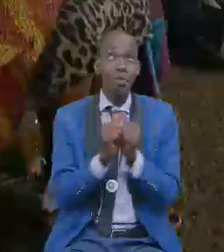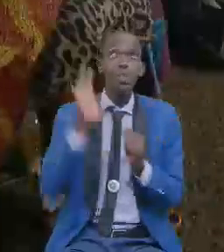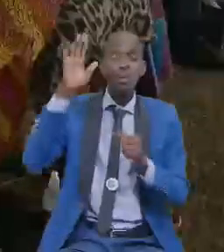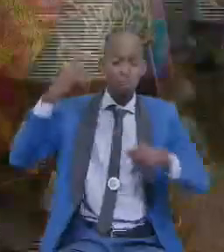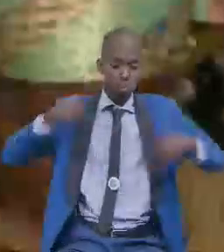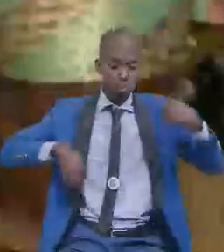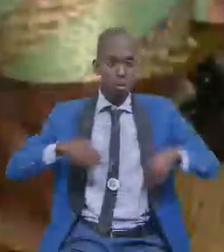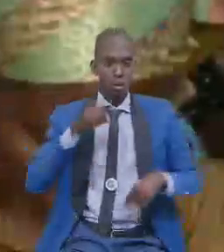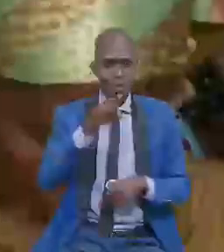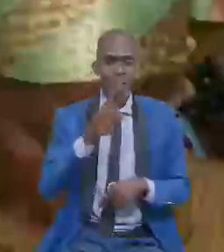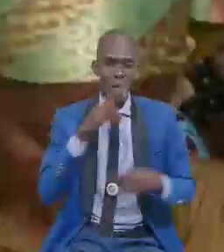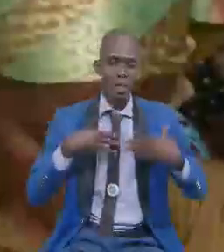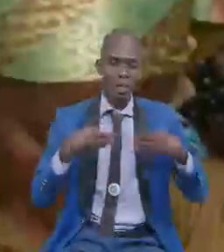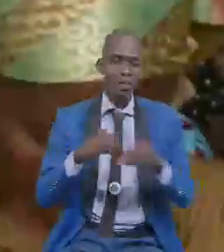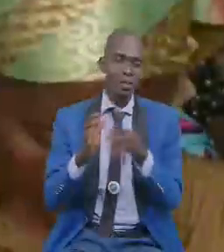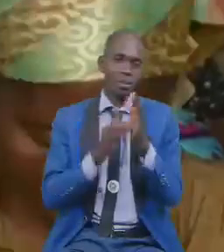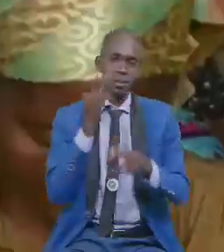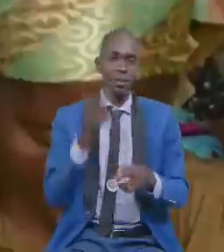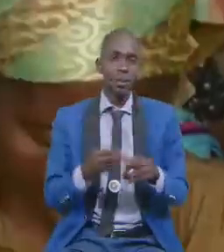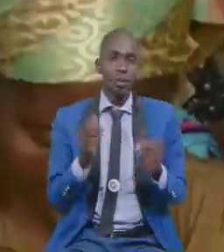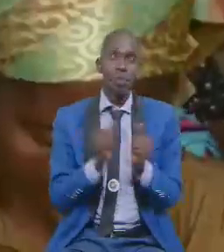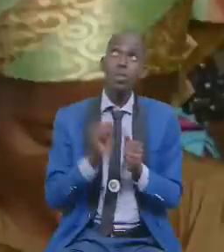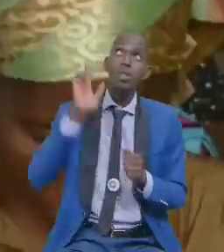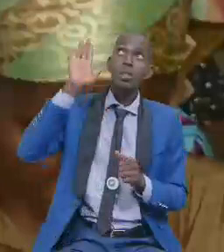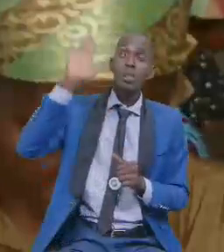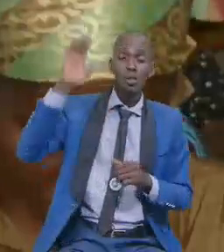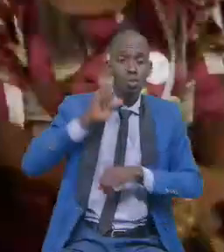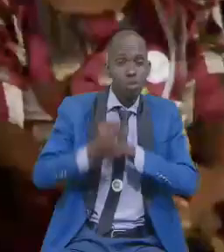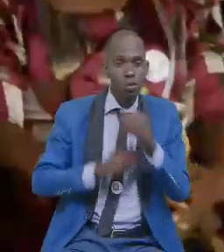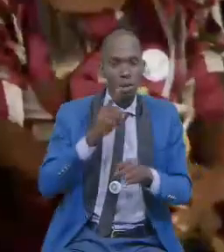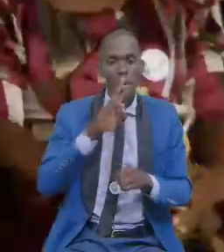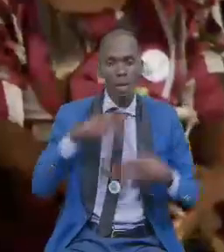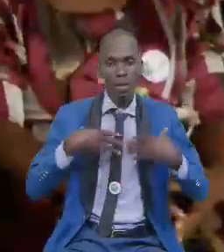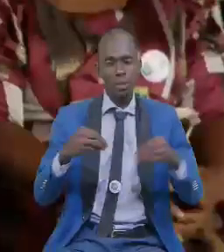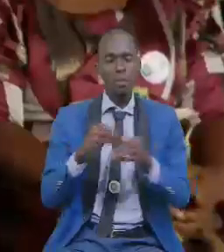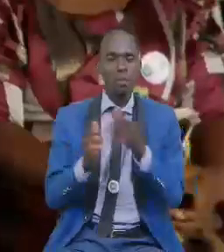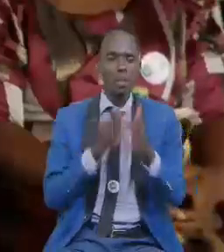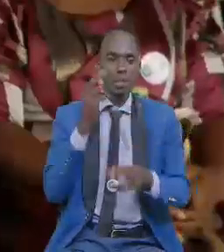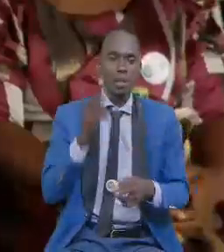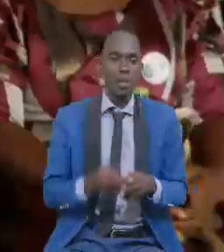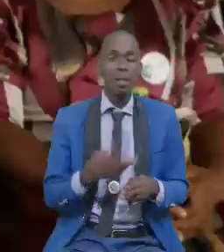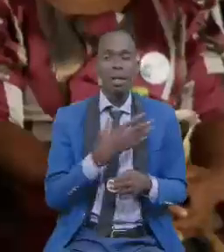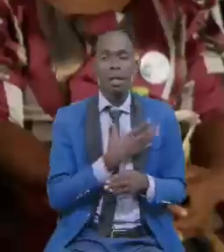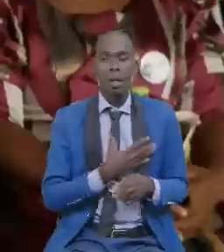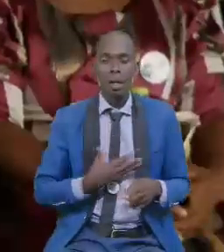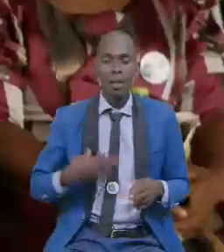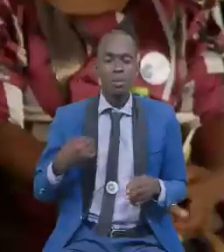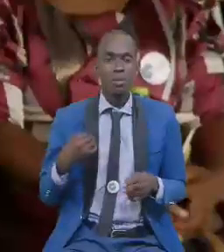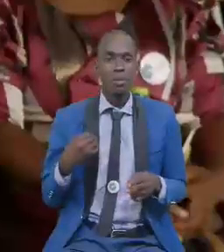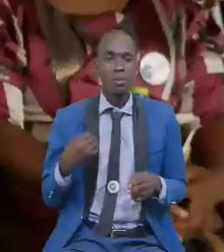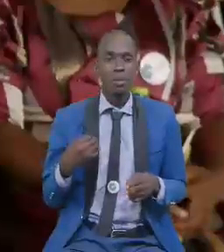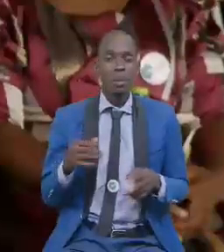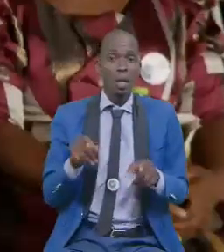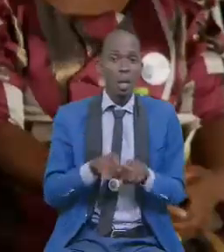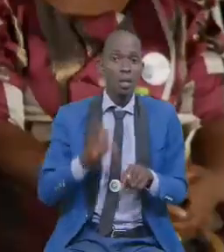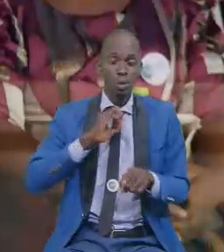are healed. With his suffering you are healed. At the weeping post he was with for